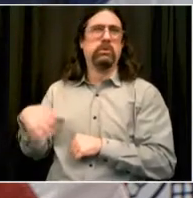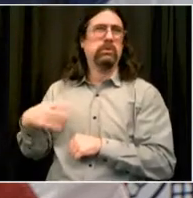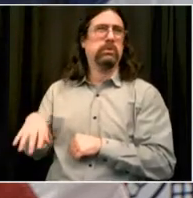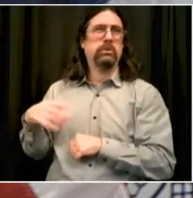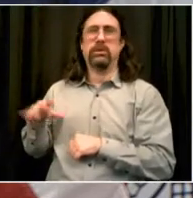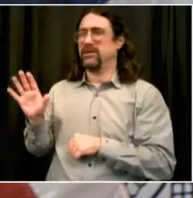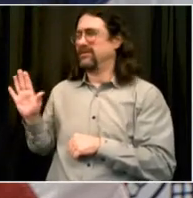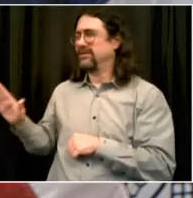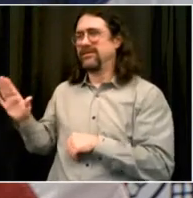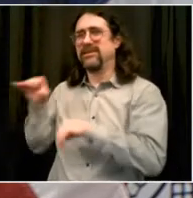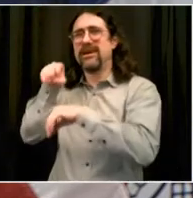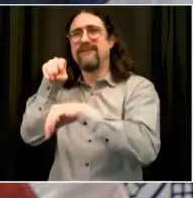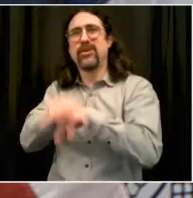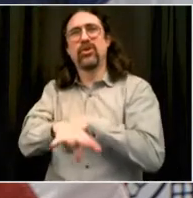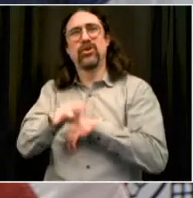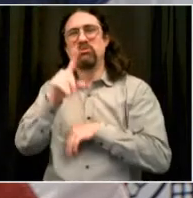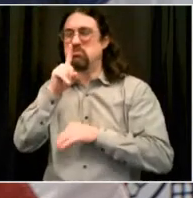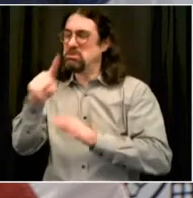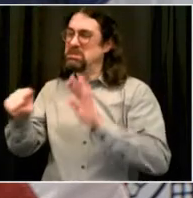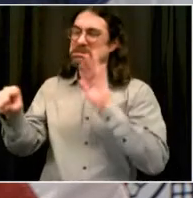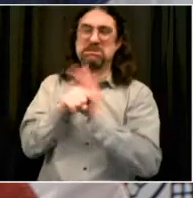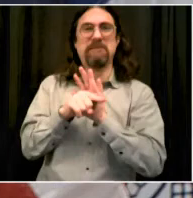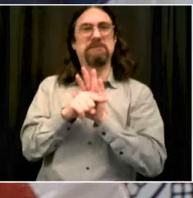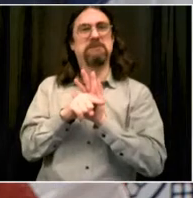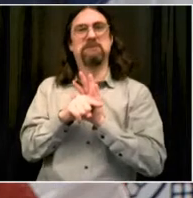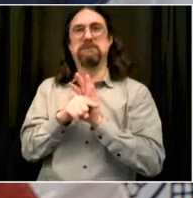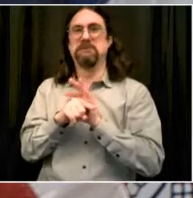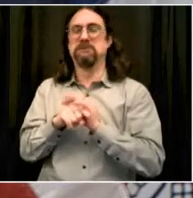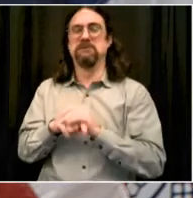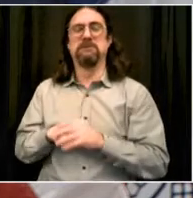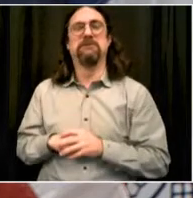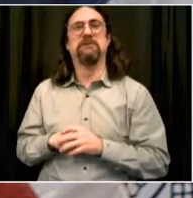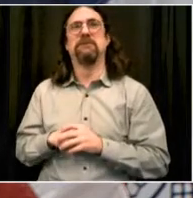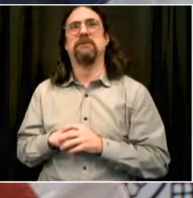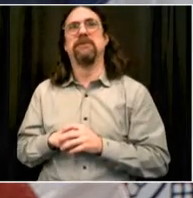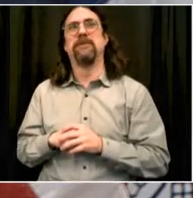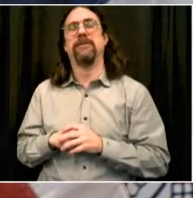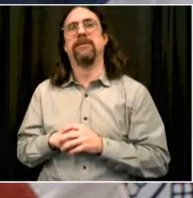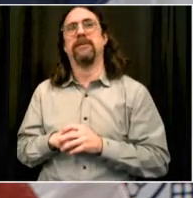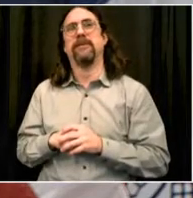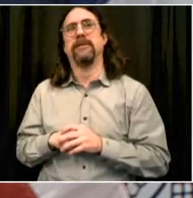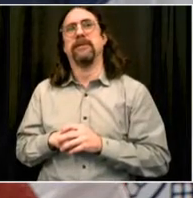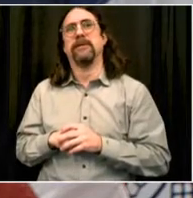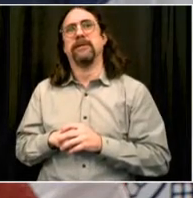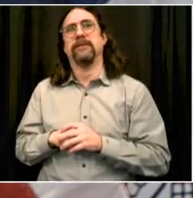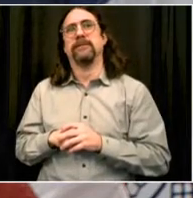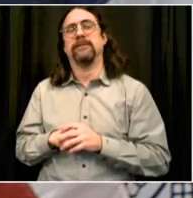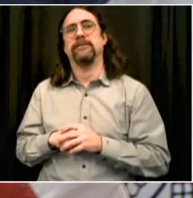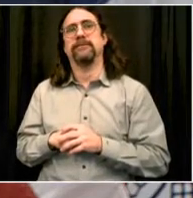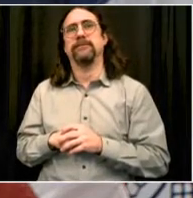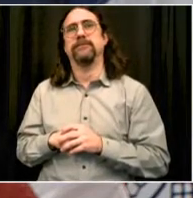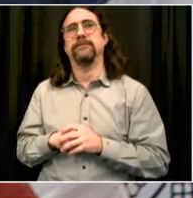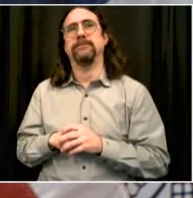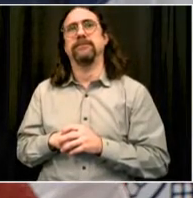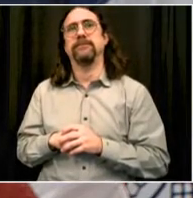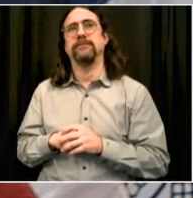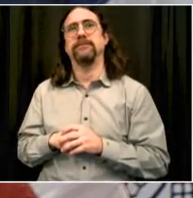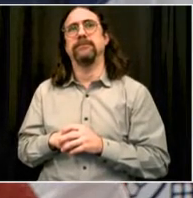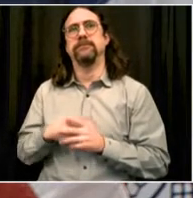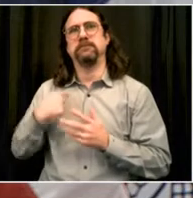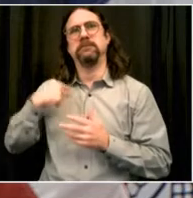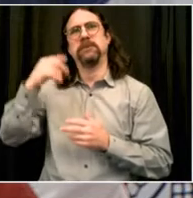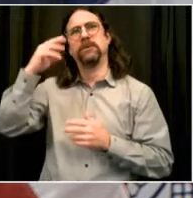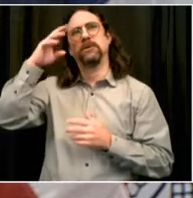or had frustration with government before, but this is something different. And I think we saw a real change in the